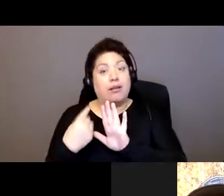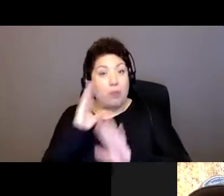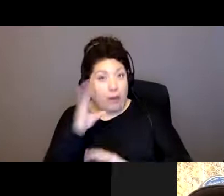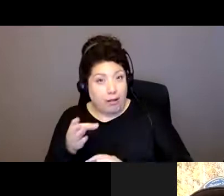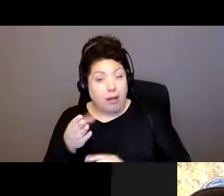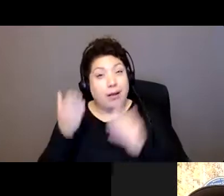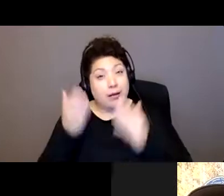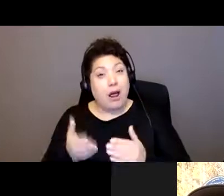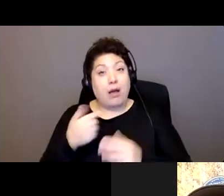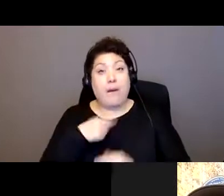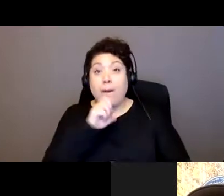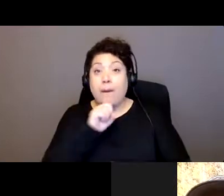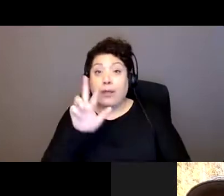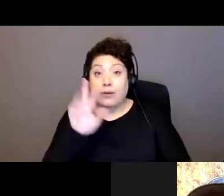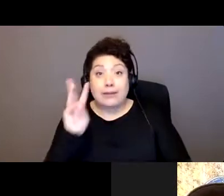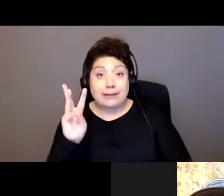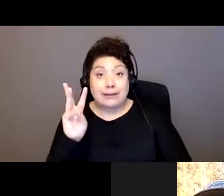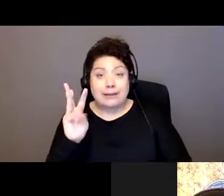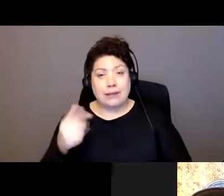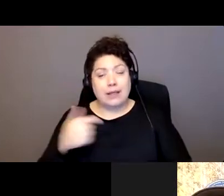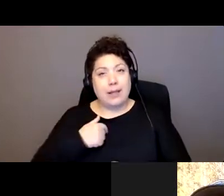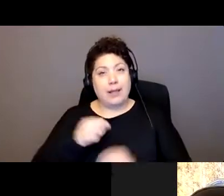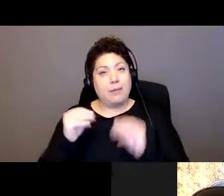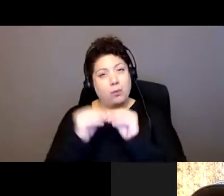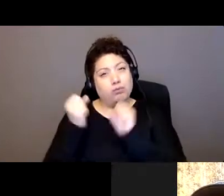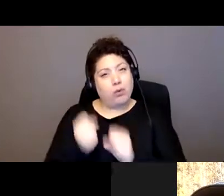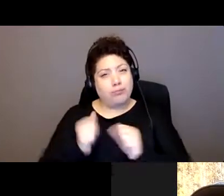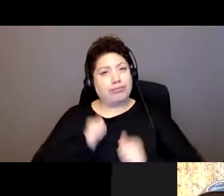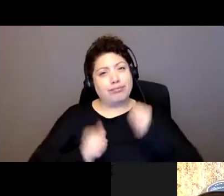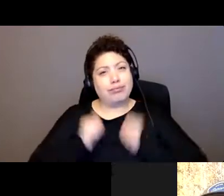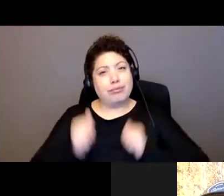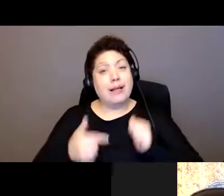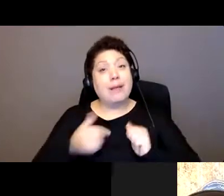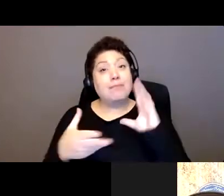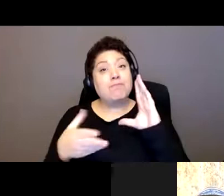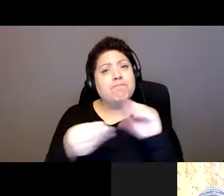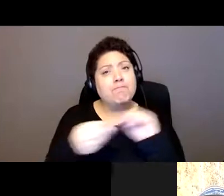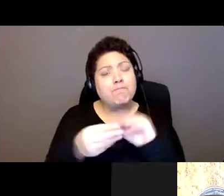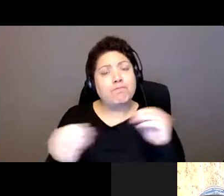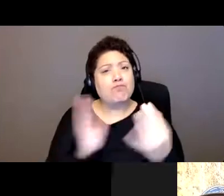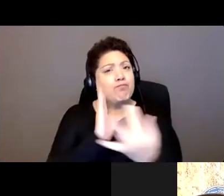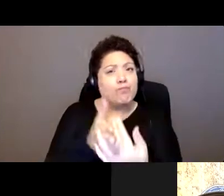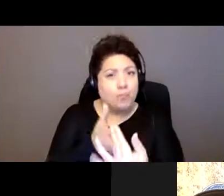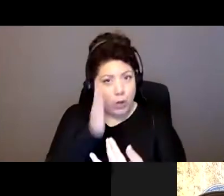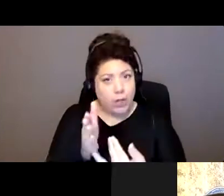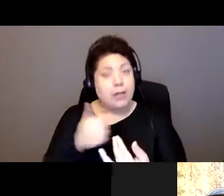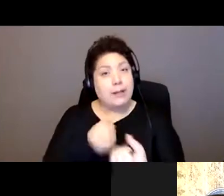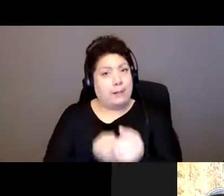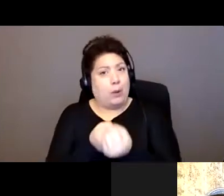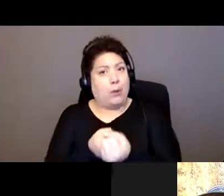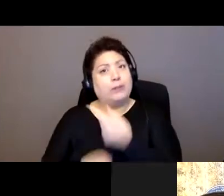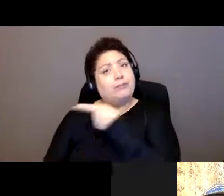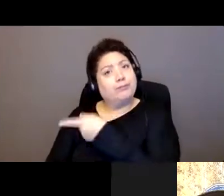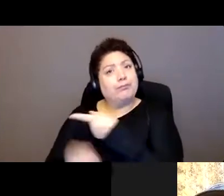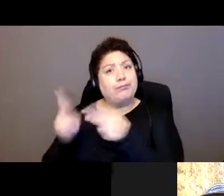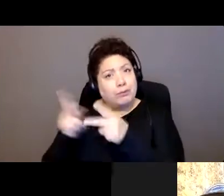like 36, I'm able to like speak up for other people and help other people have voice, and show them that it's okay to just be